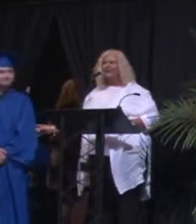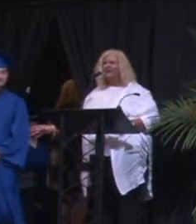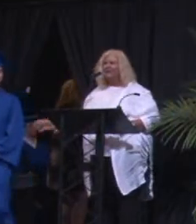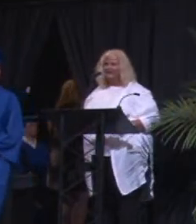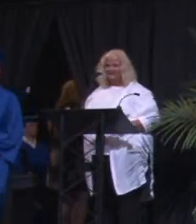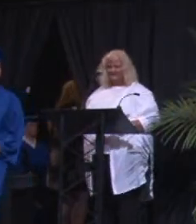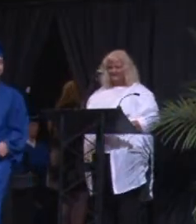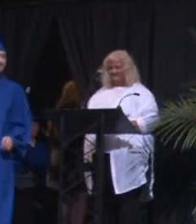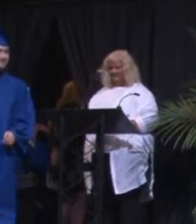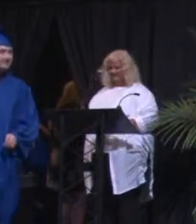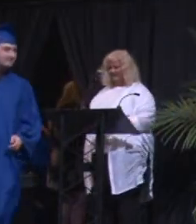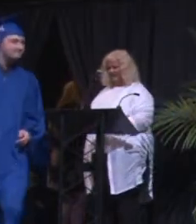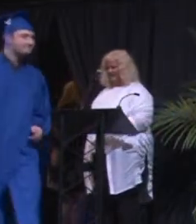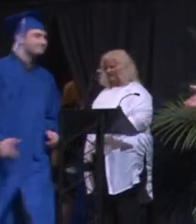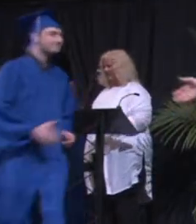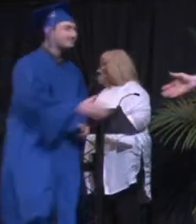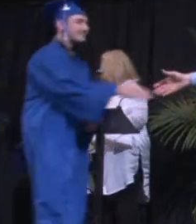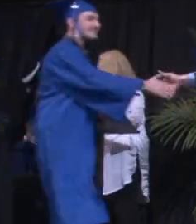Simon Cook.